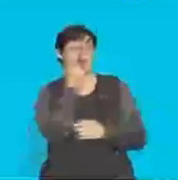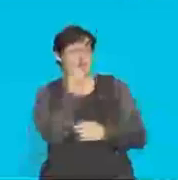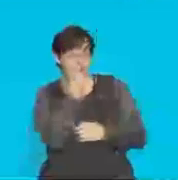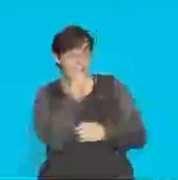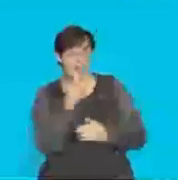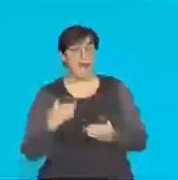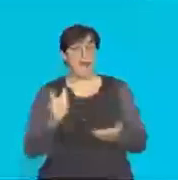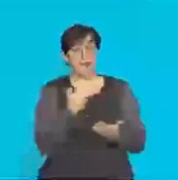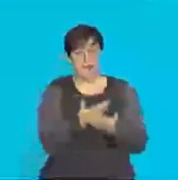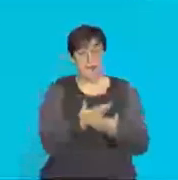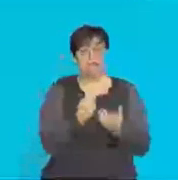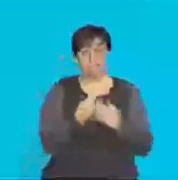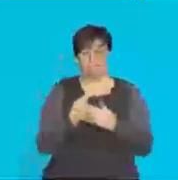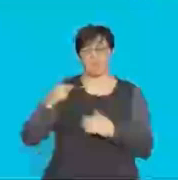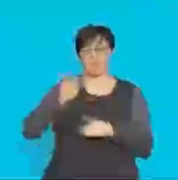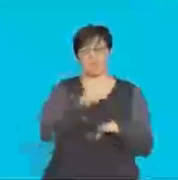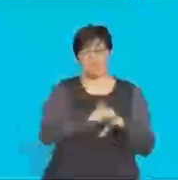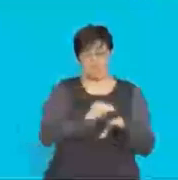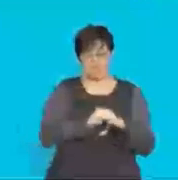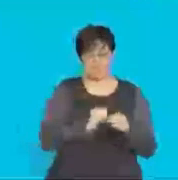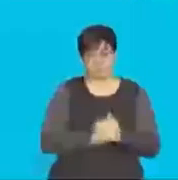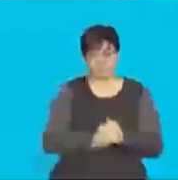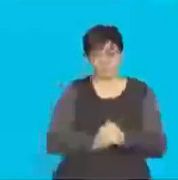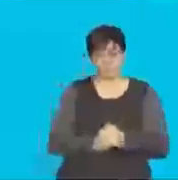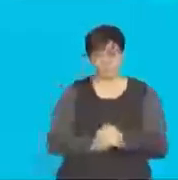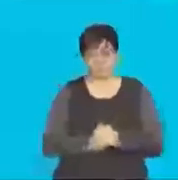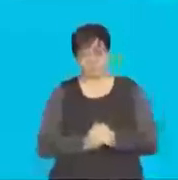and understand and apply that in the context of some genetic problems.